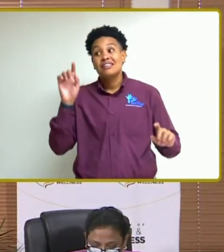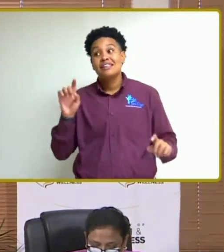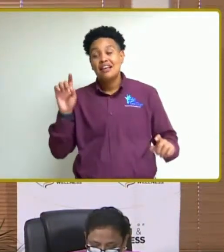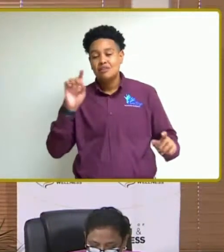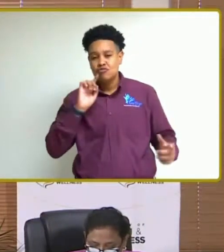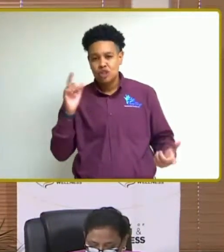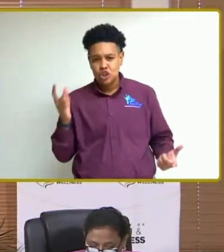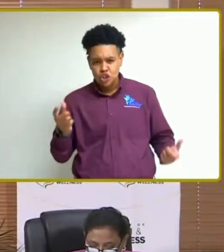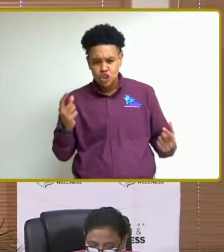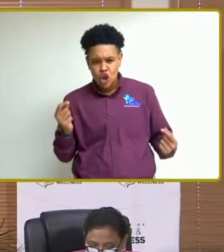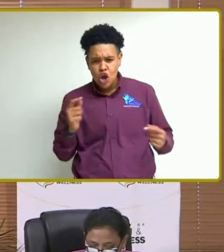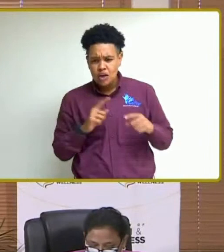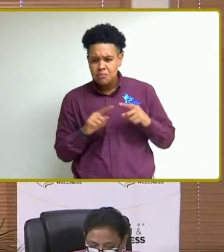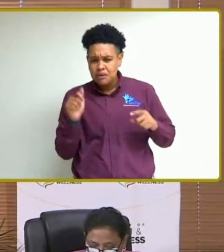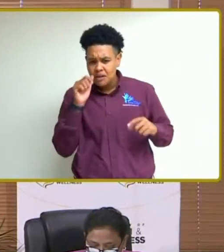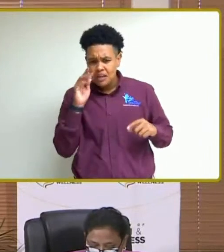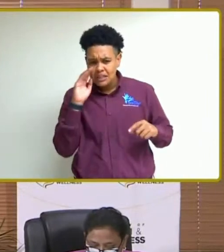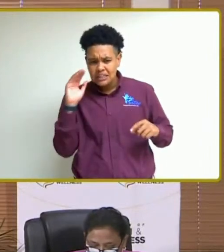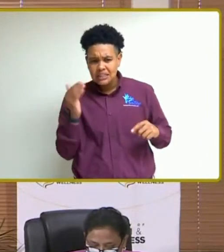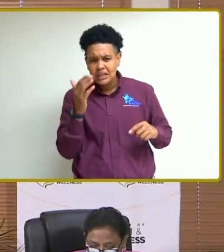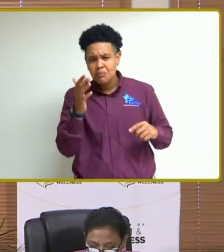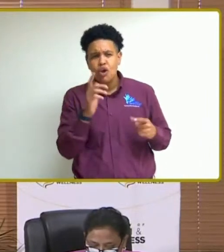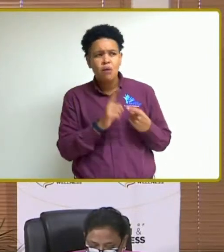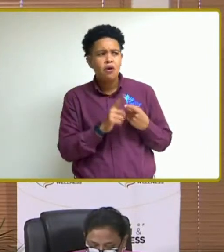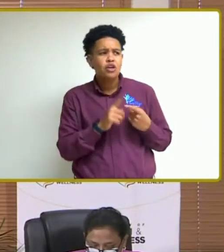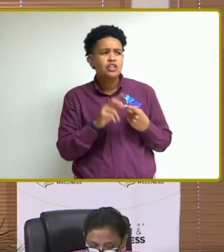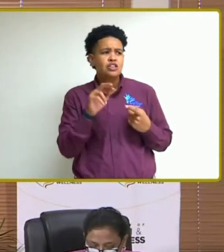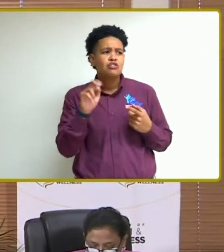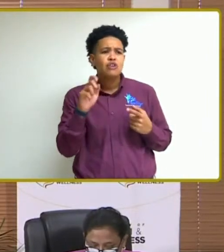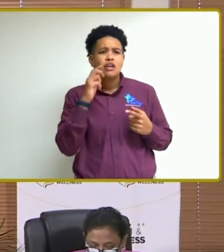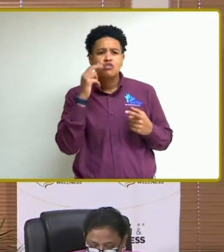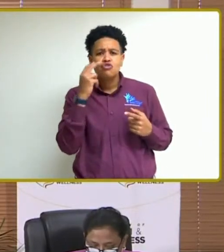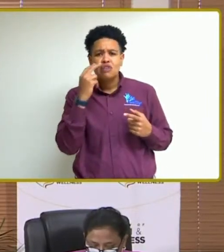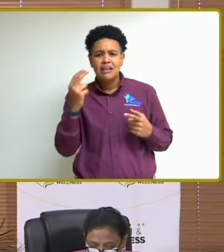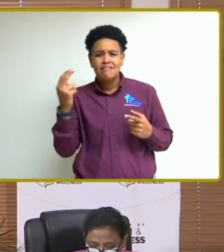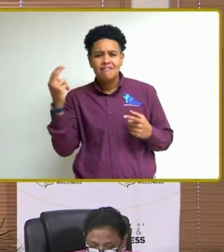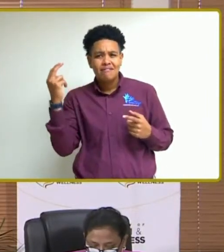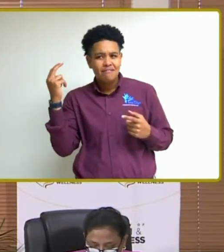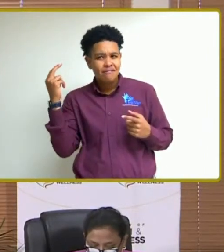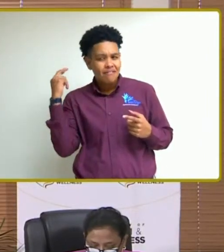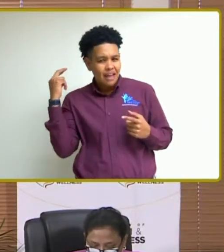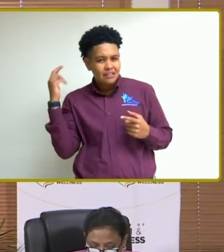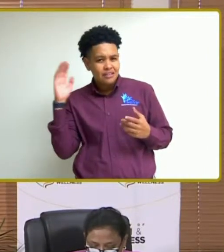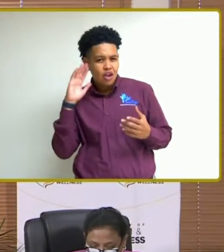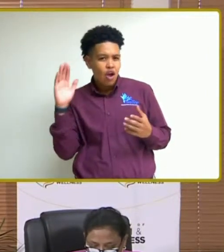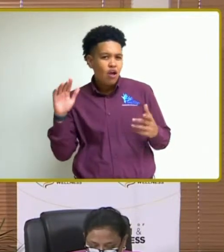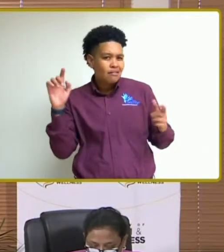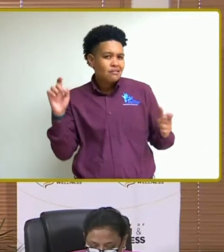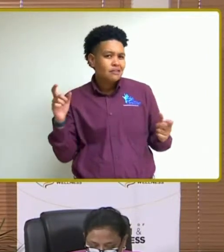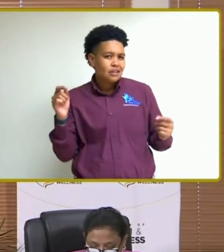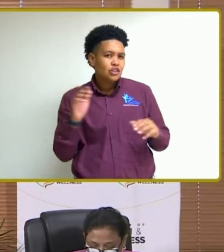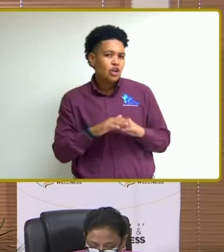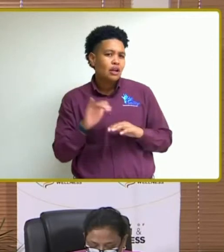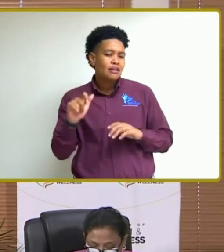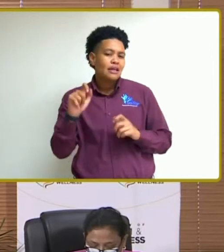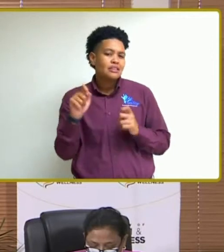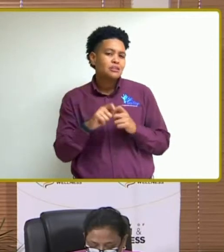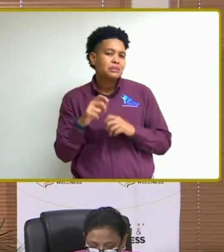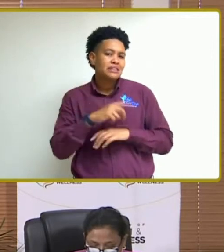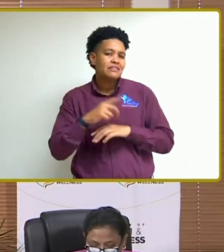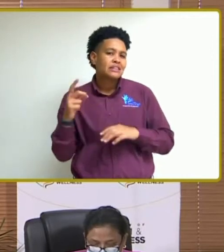done, but it doesn't seem that your positivity rate reflects all the tests that are done on that particular day. Thank you.